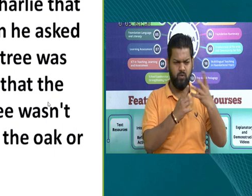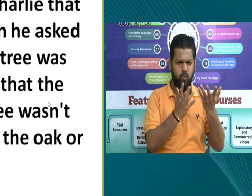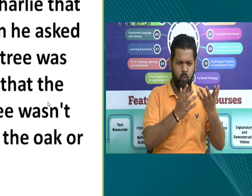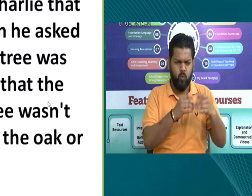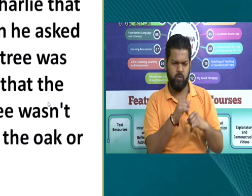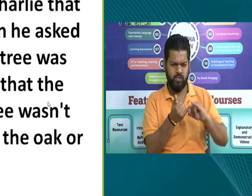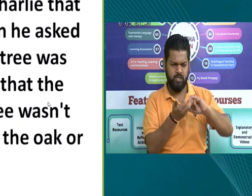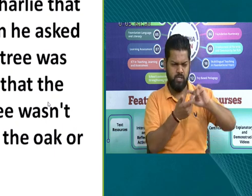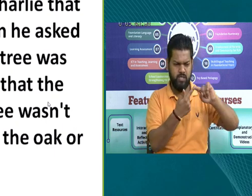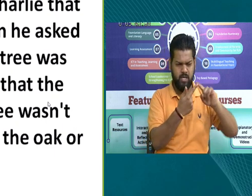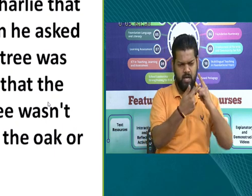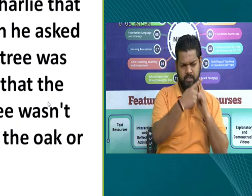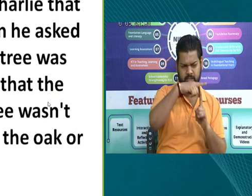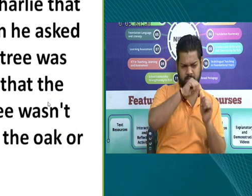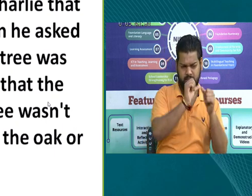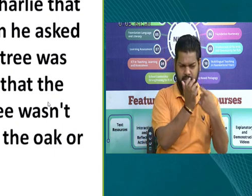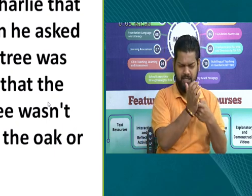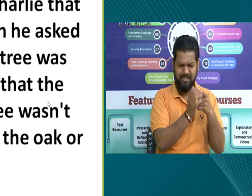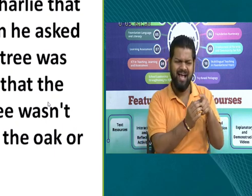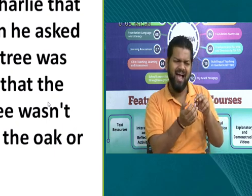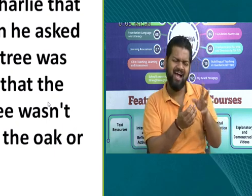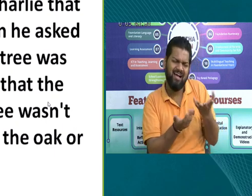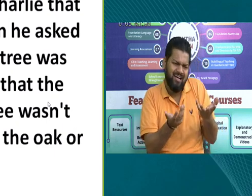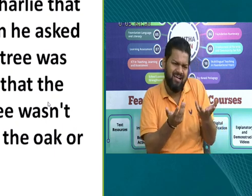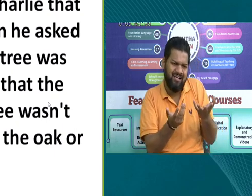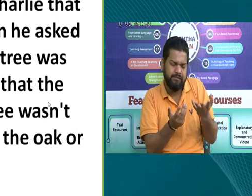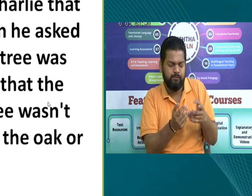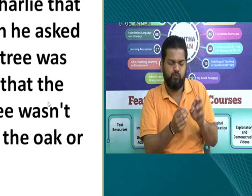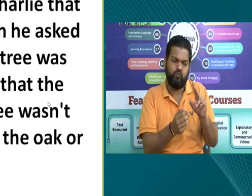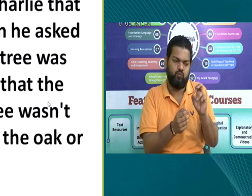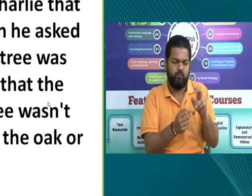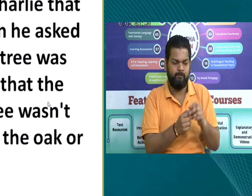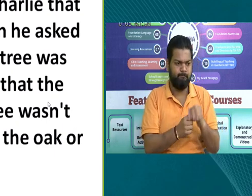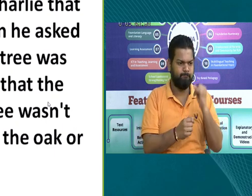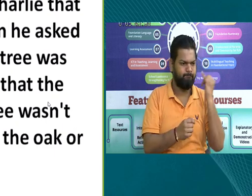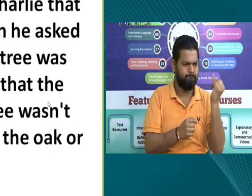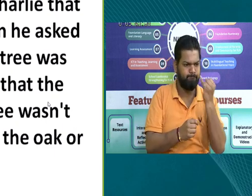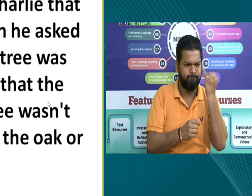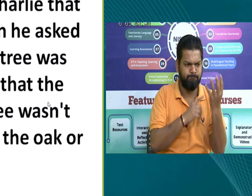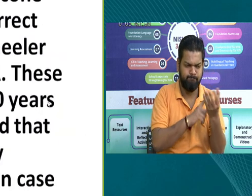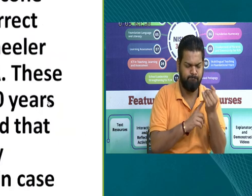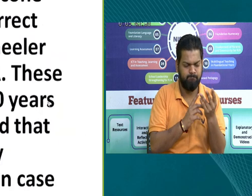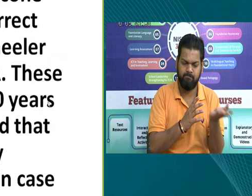cedar. Then which was that? Let's find out.